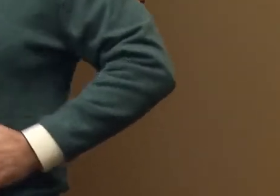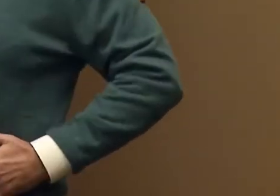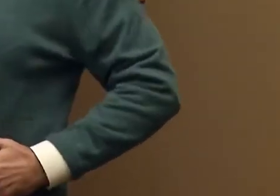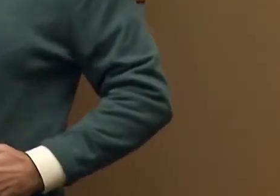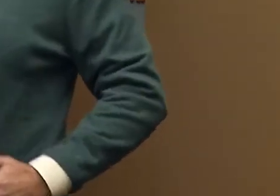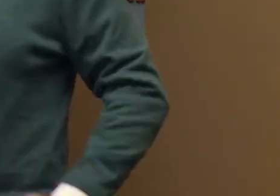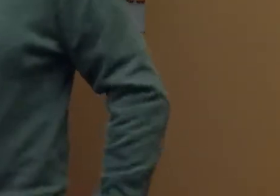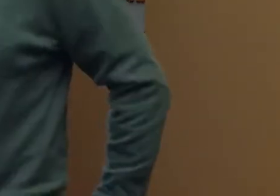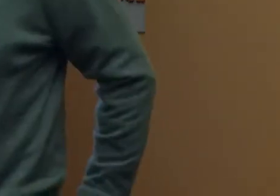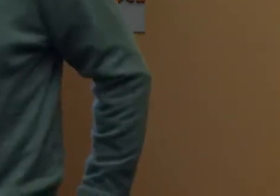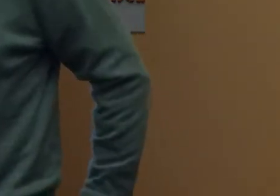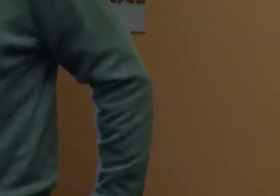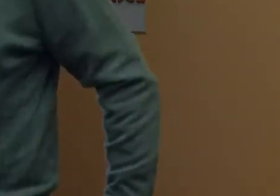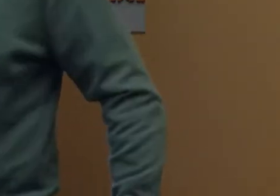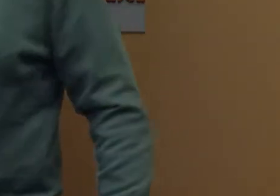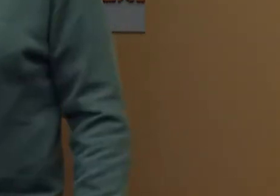here.